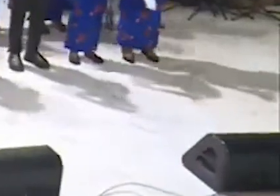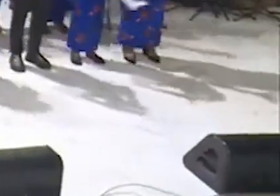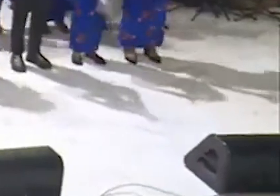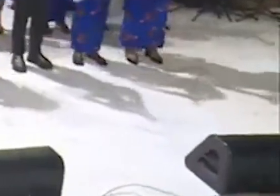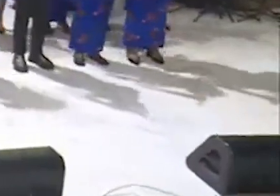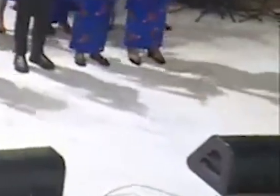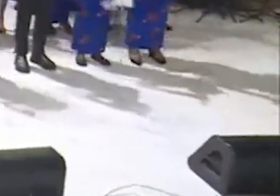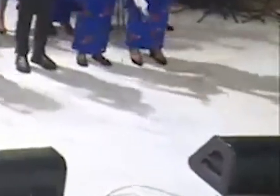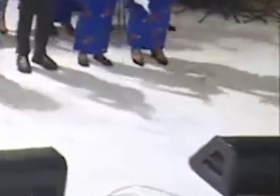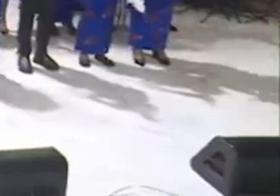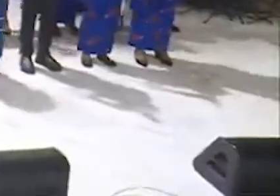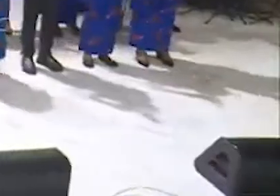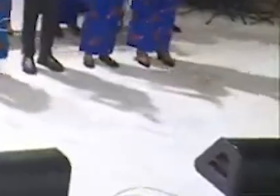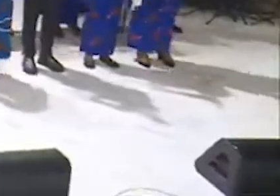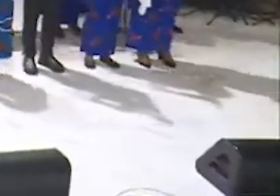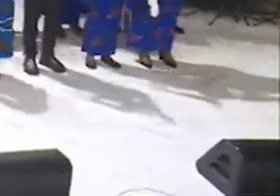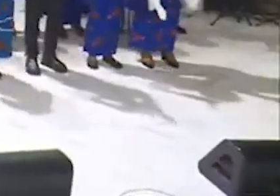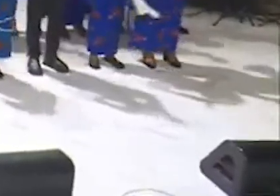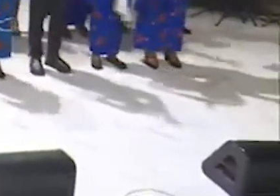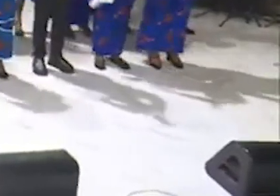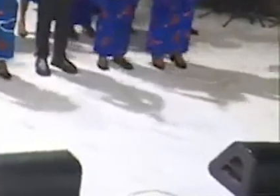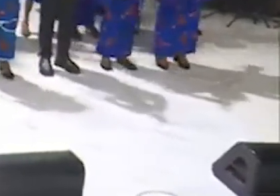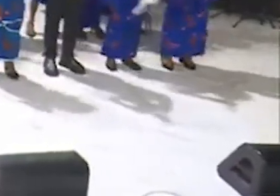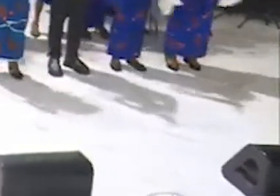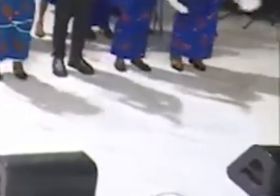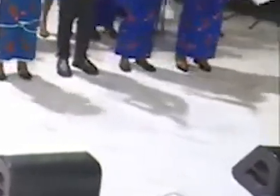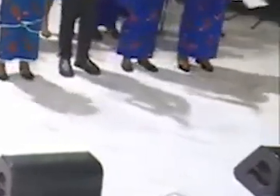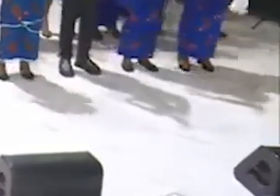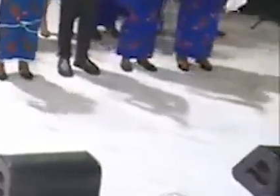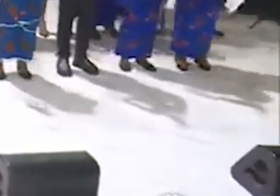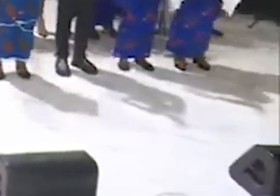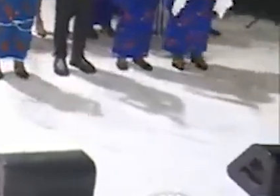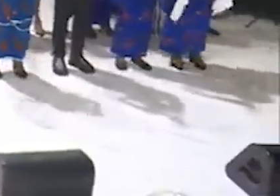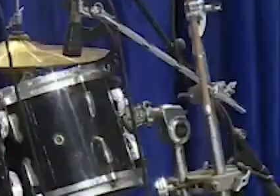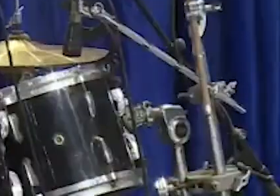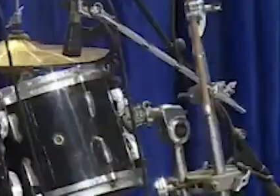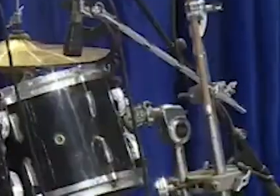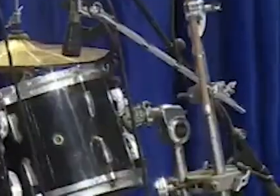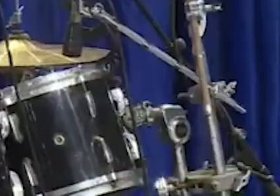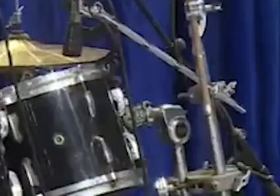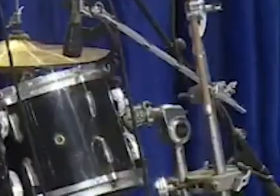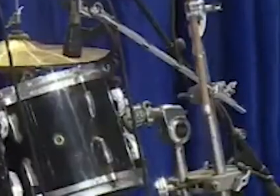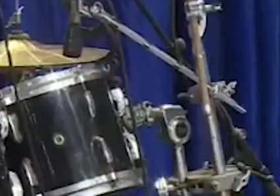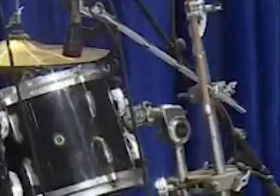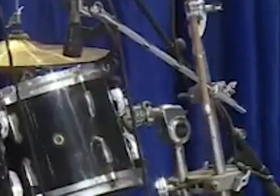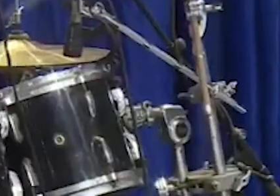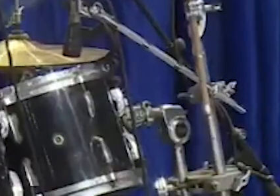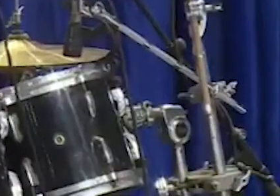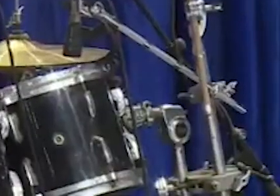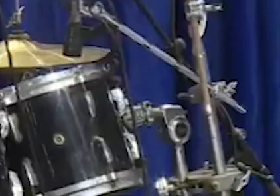miri, ojejime maji, ojo kono kondwe mago.